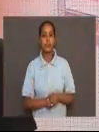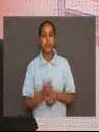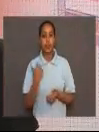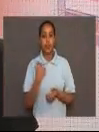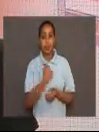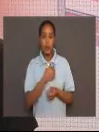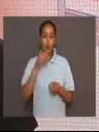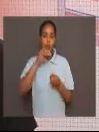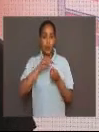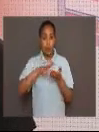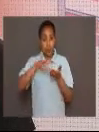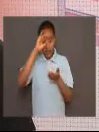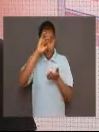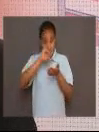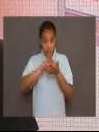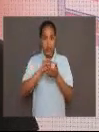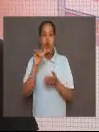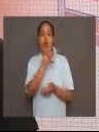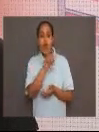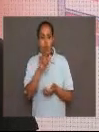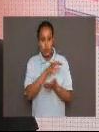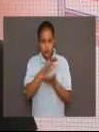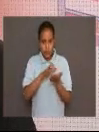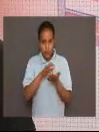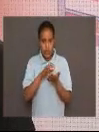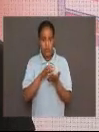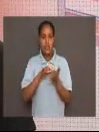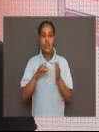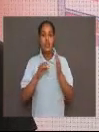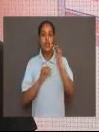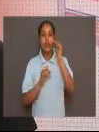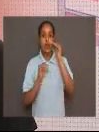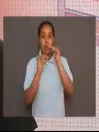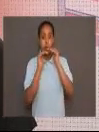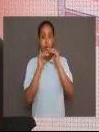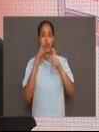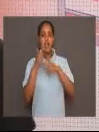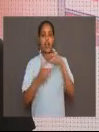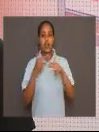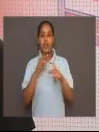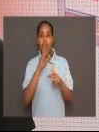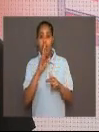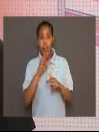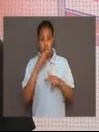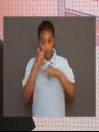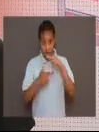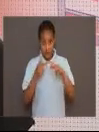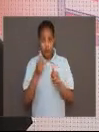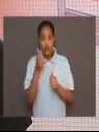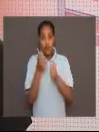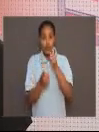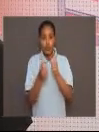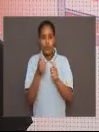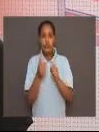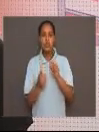We also learned that homogeneous equilibrium reactions are reactions in which